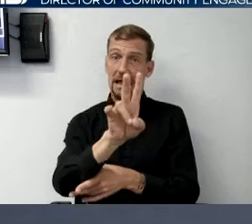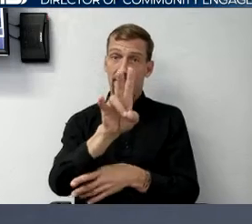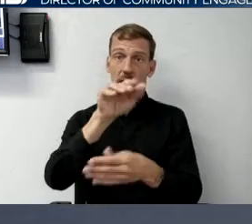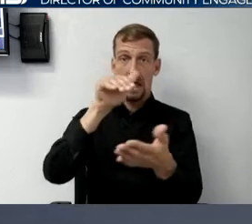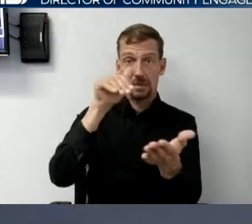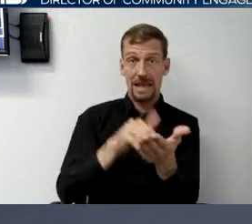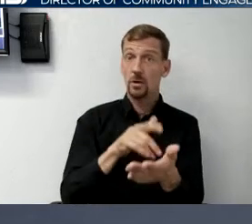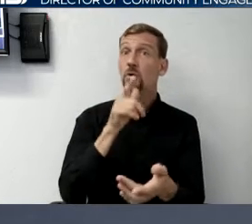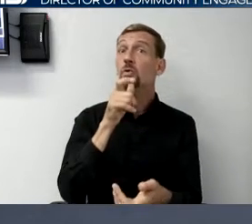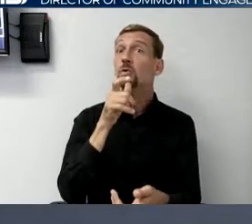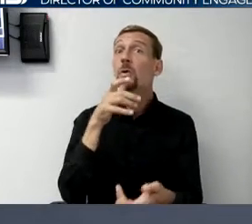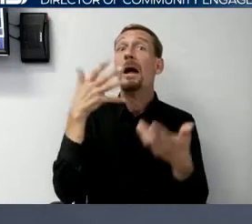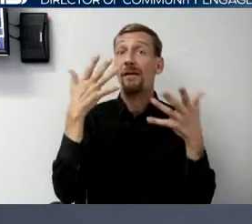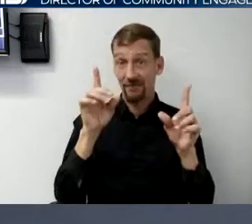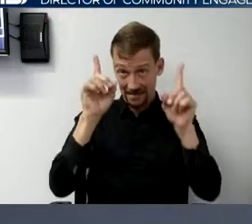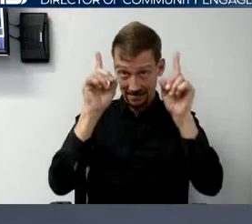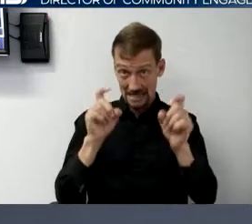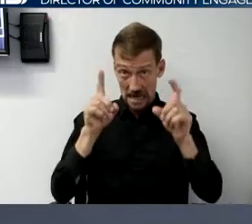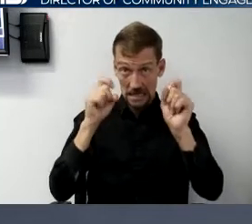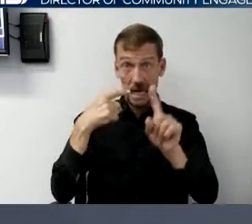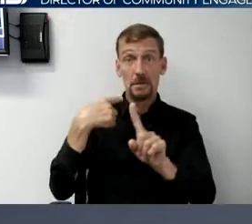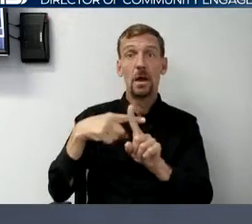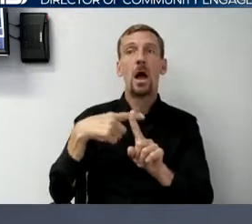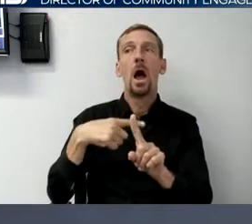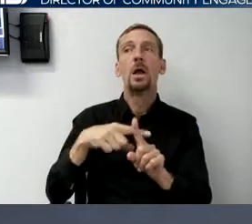have been tested,